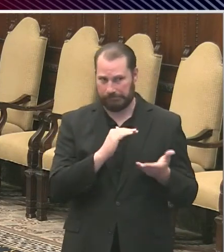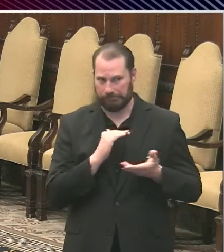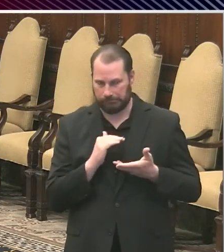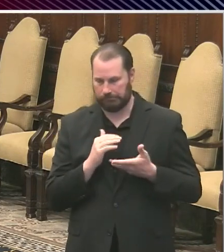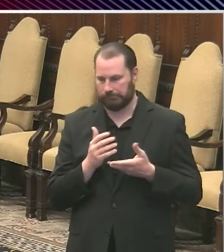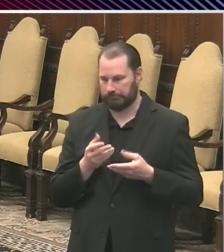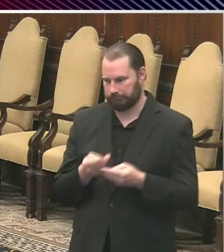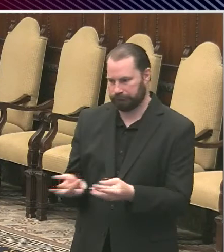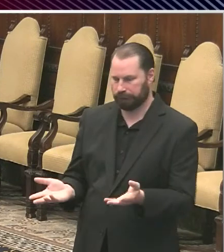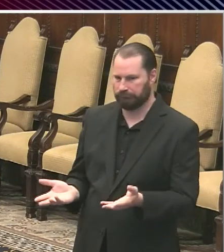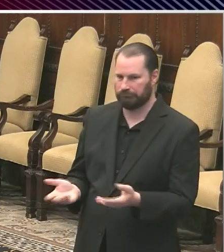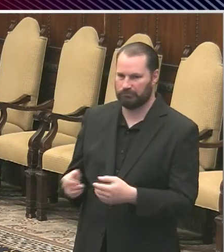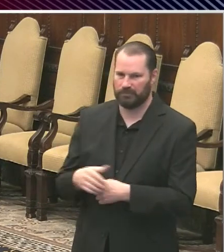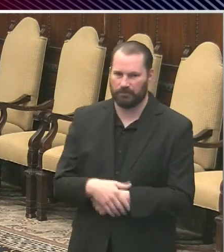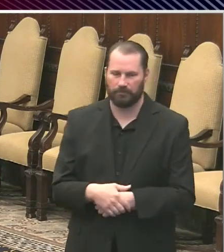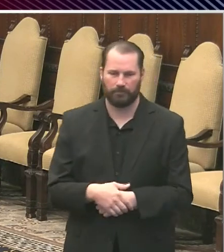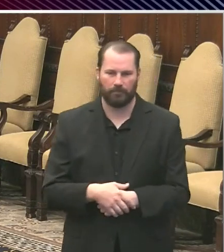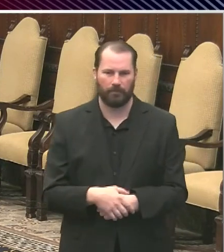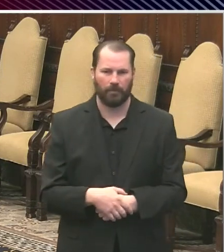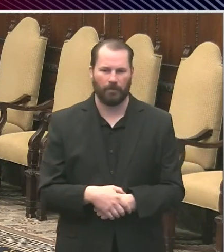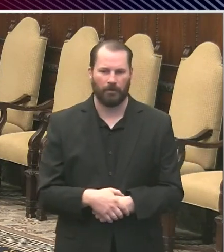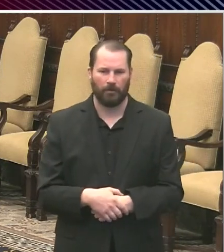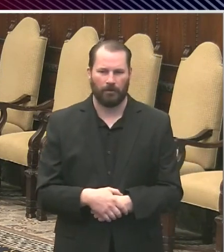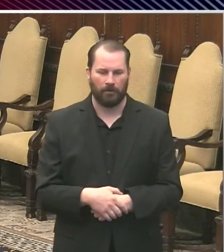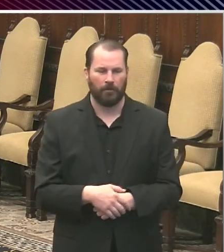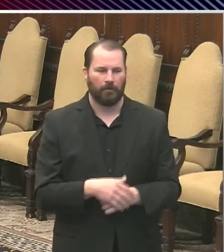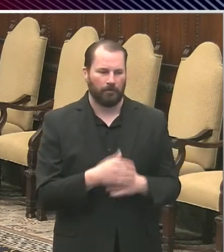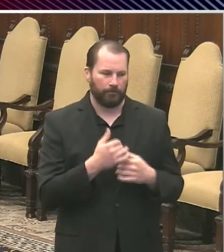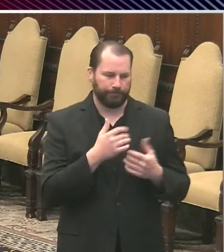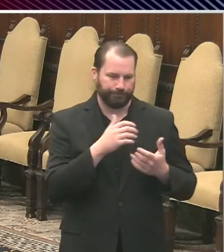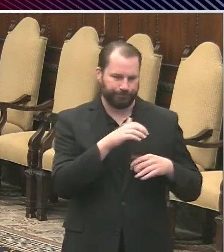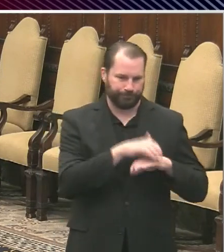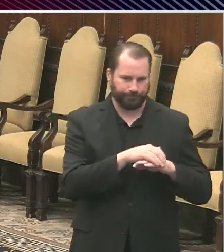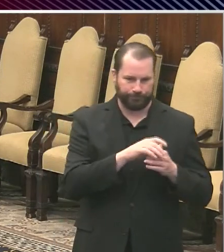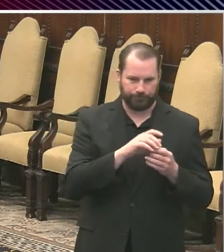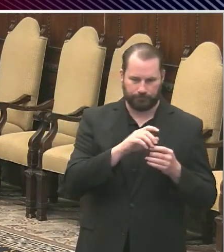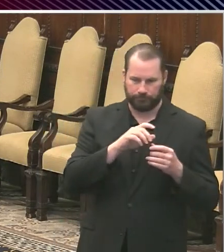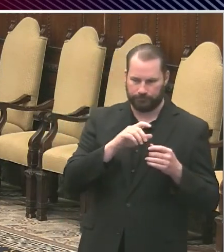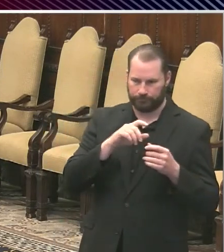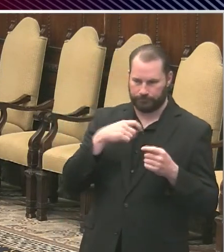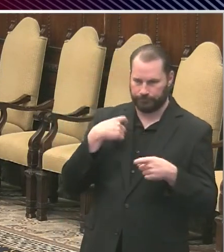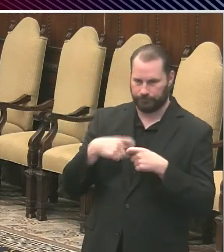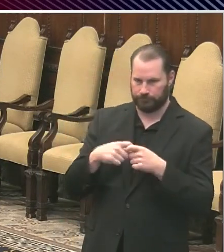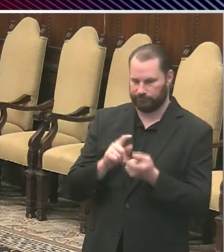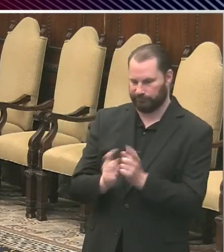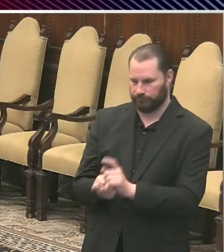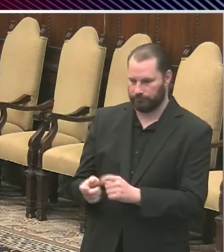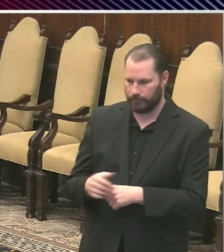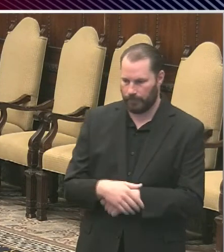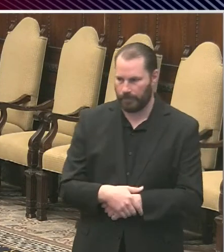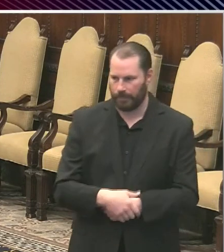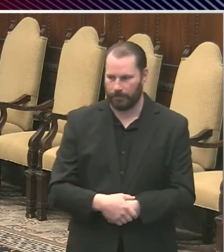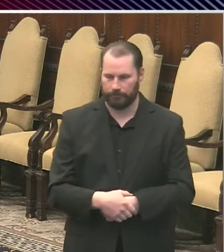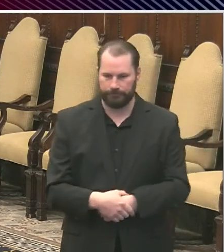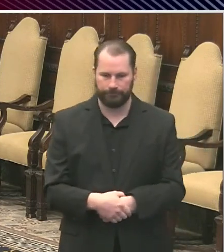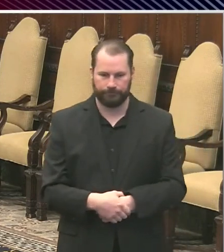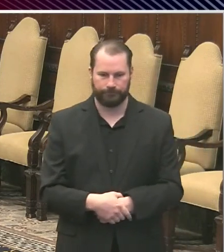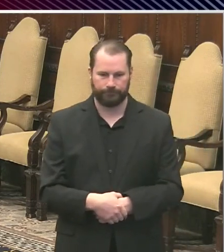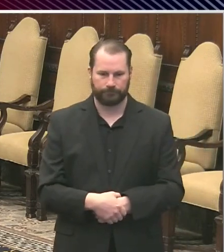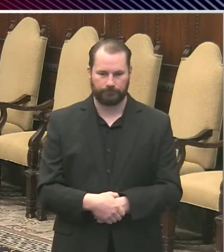que me parece a mí inicialmente de que toda persona que paga impuestos y los tributa debiera poder recibir este